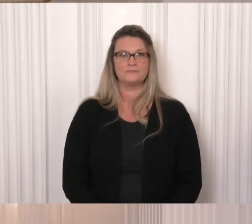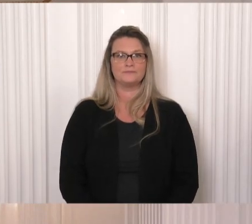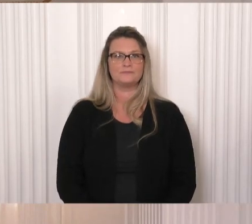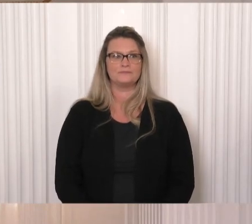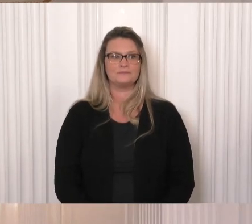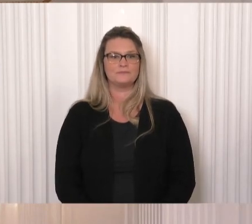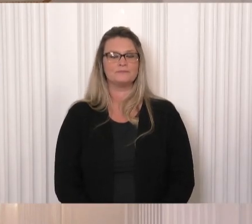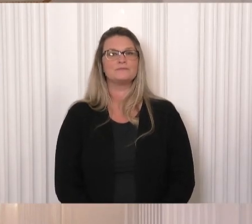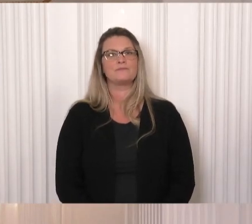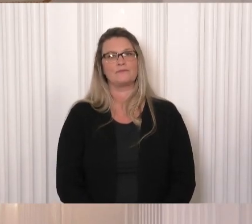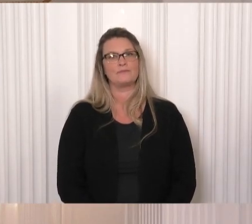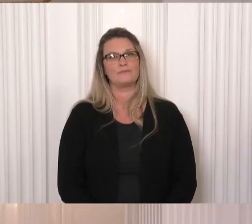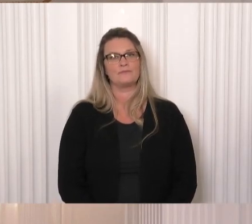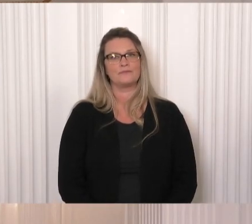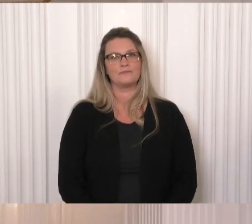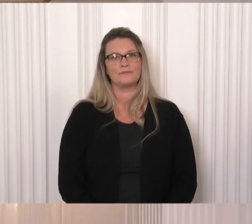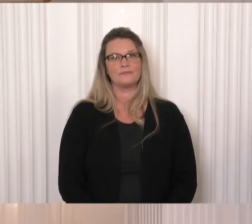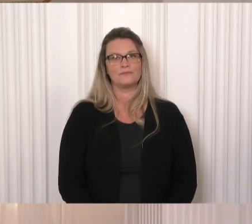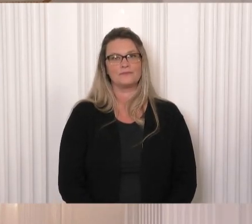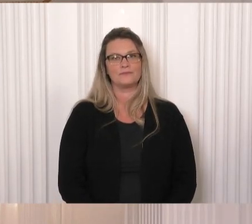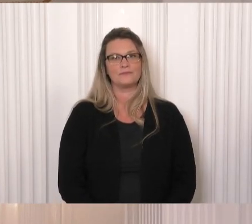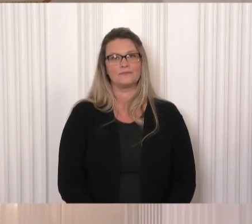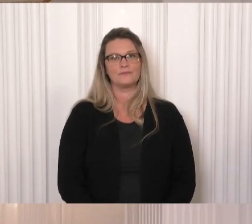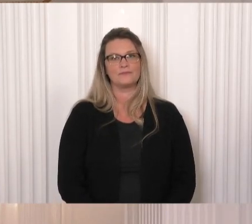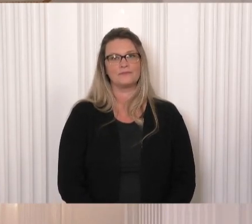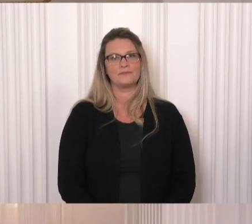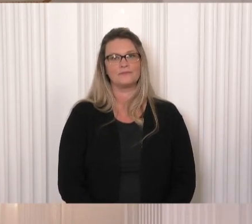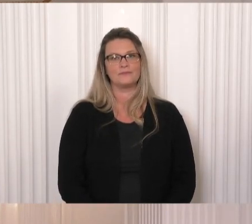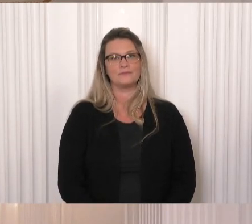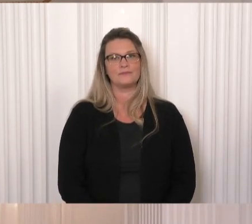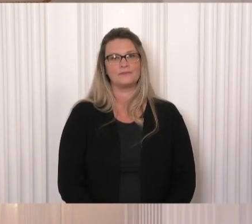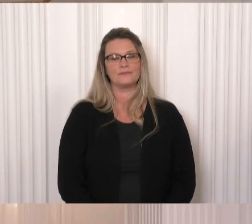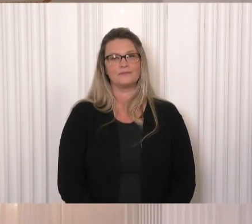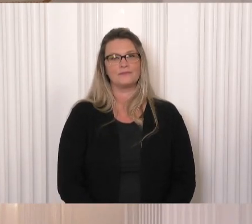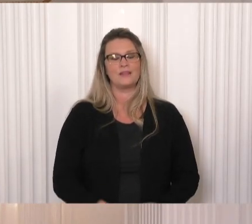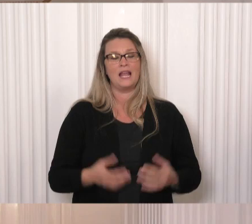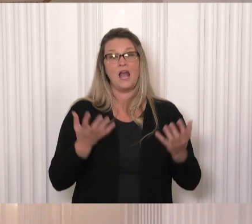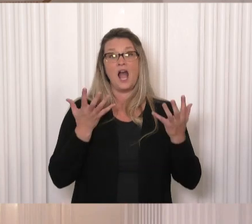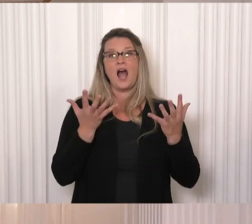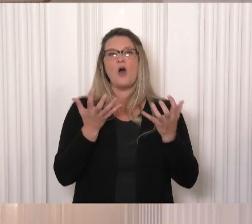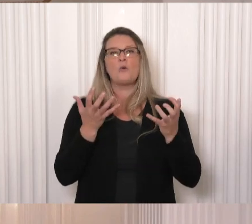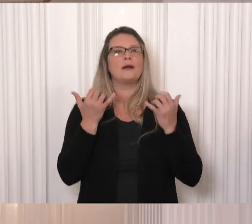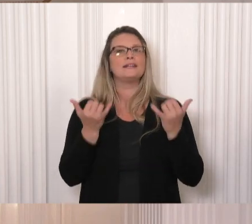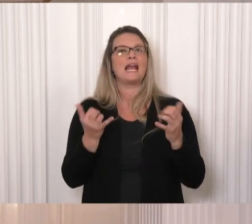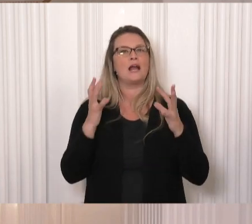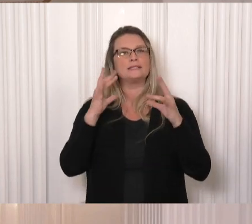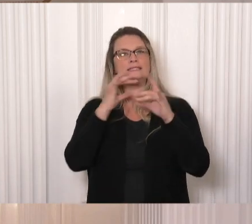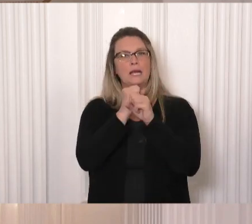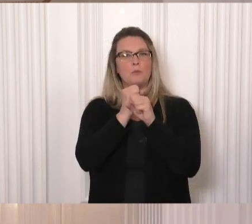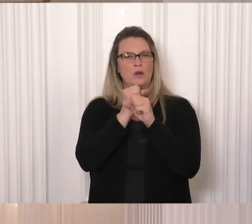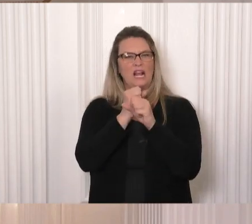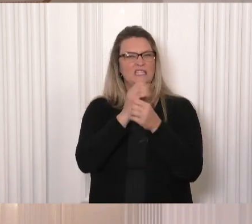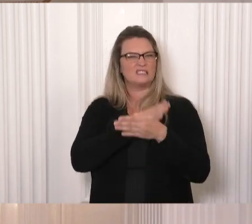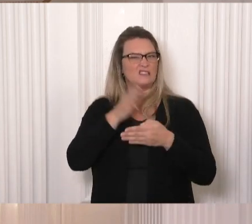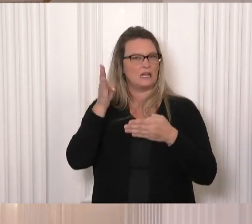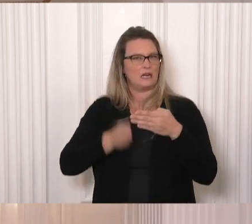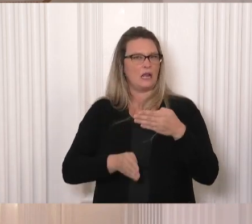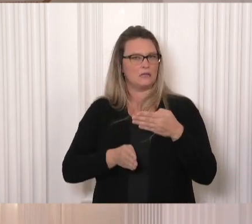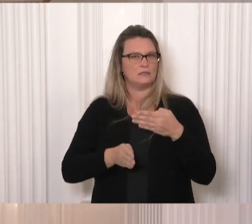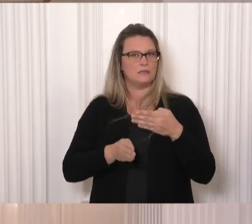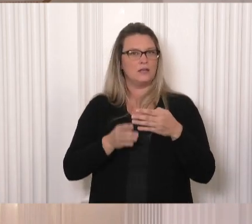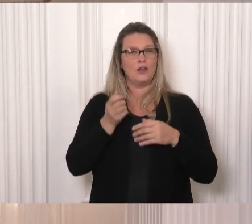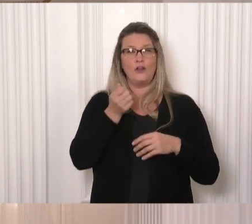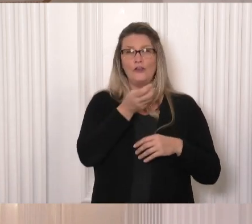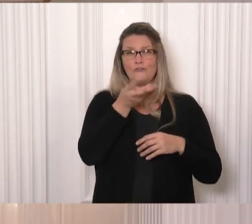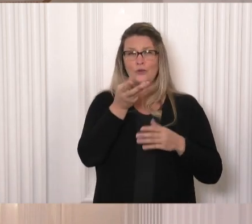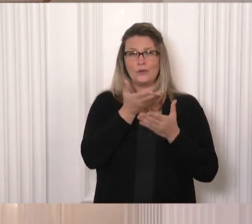Okay, let me just, you know, halfway summarize and bring this to a close. There's a couple of things that we've missed